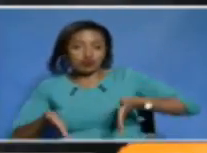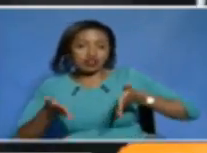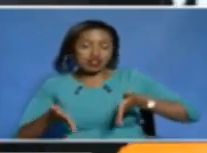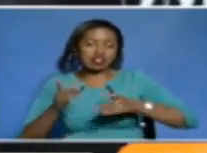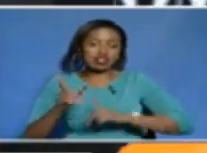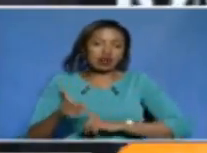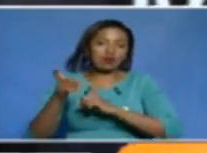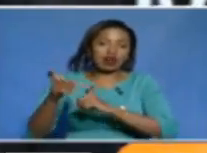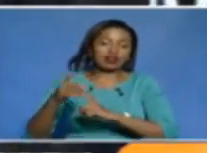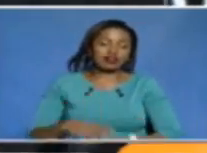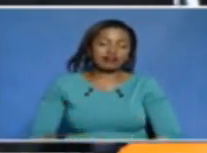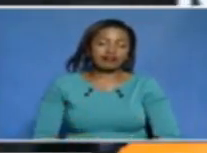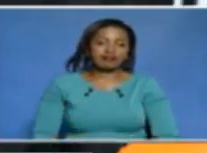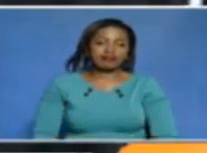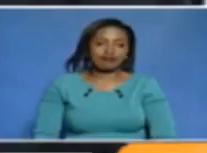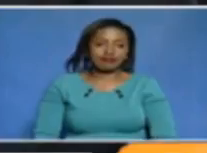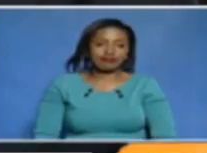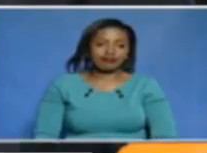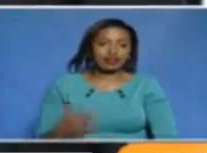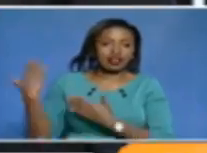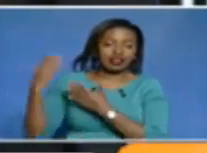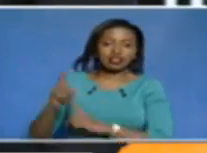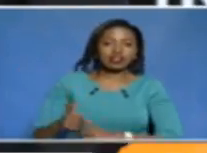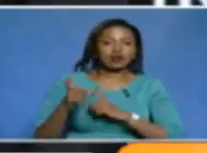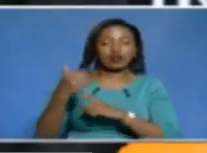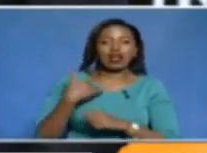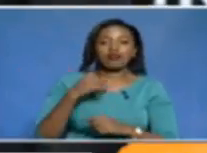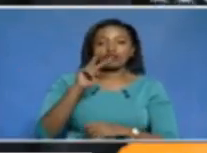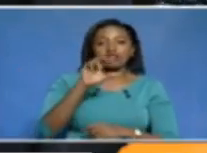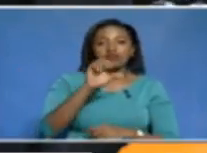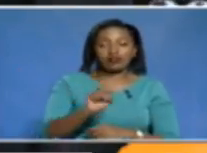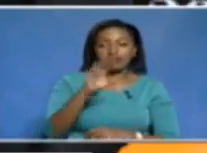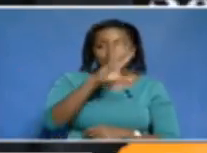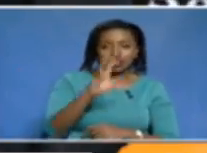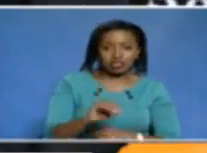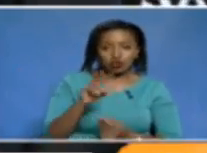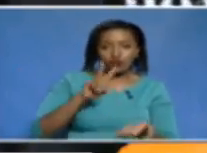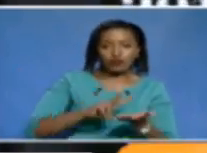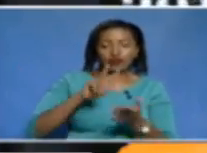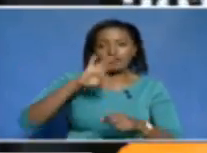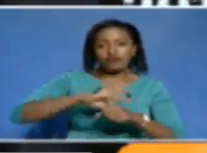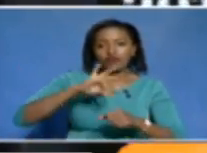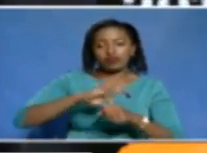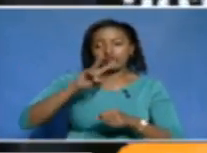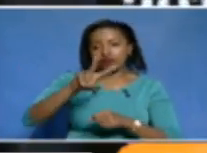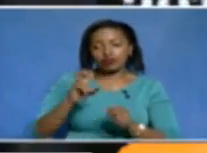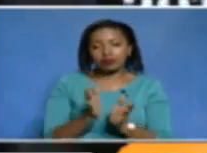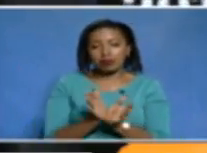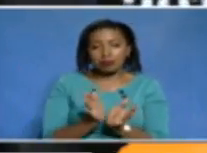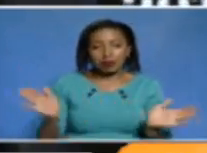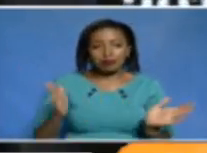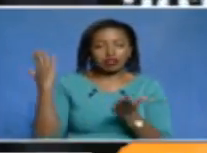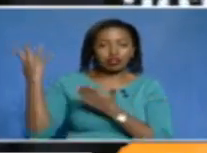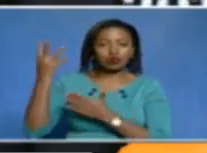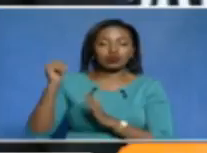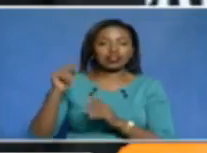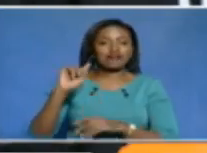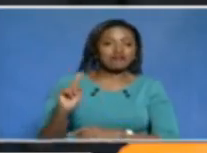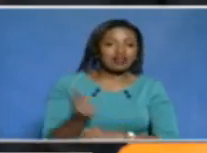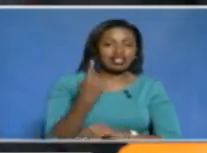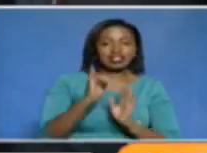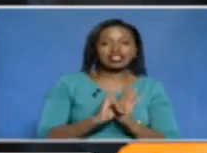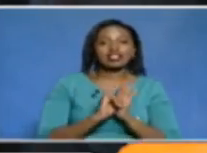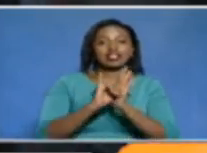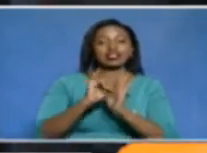photograph with our IAAF. The award has a 25% of the votes from the public. This was the first indicator that Kipchoge